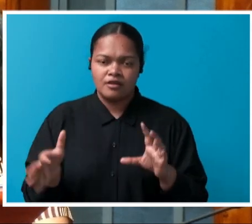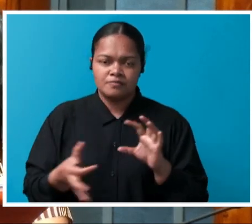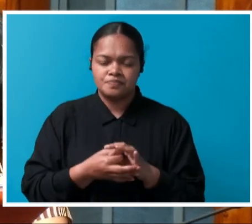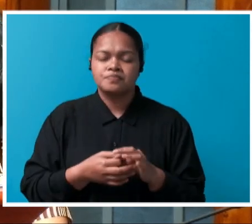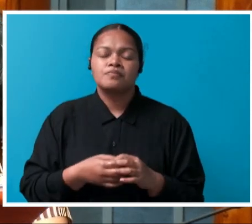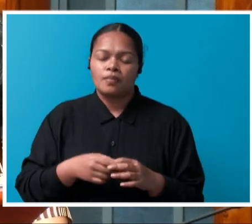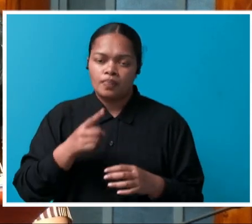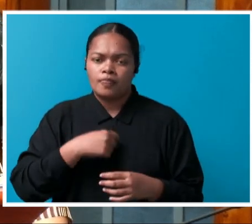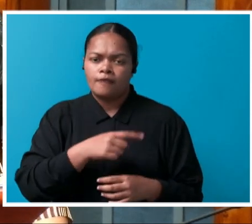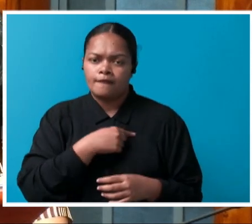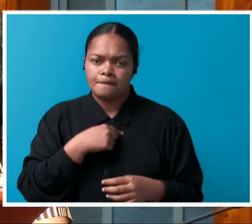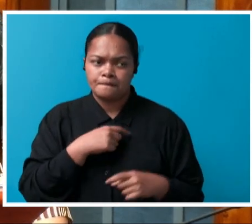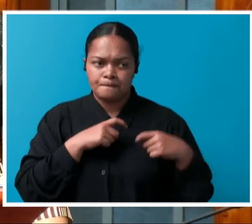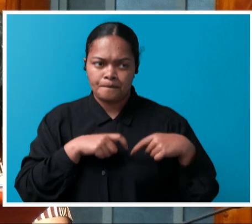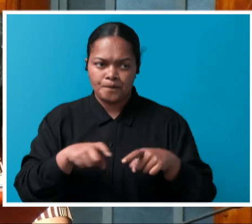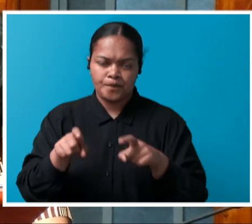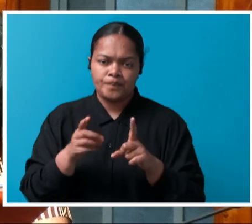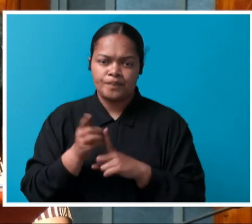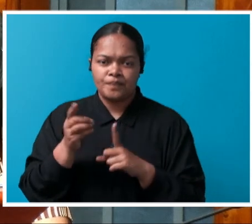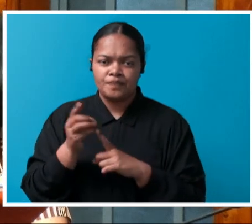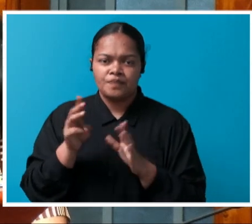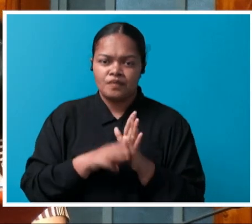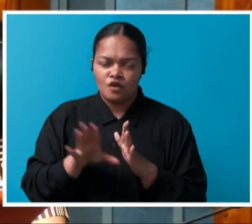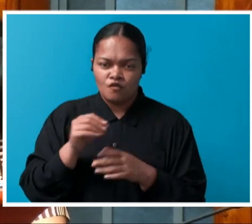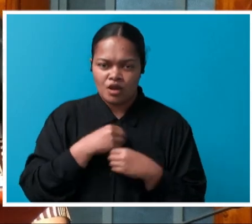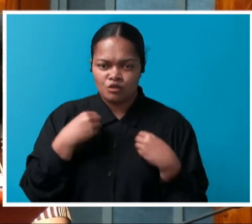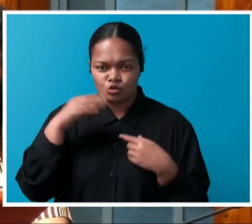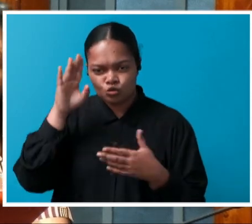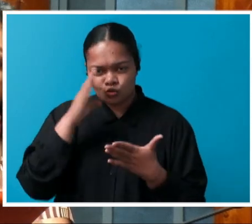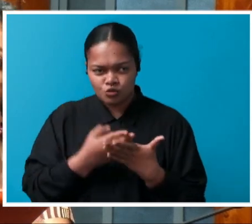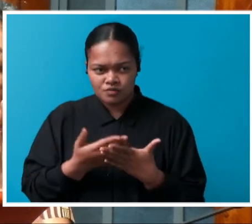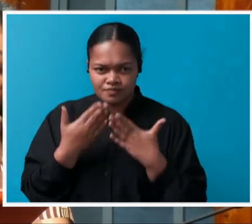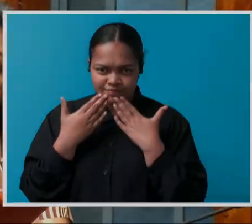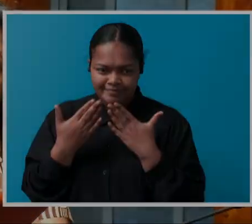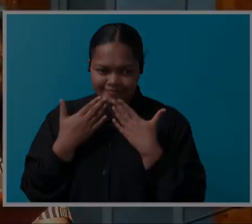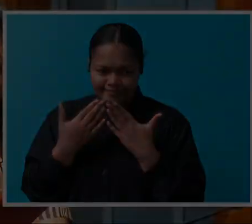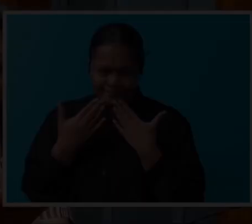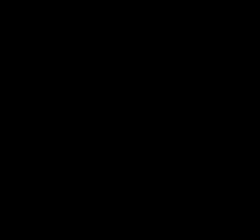commitment for the holistic development of our students. Thanks, all of you.